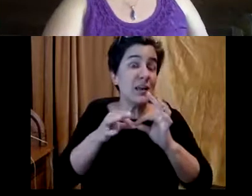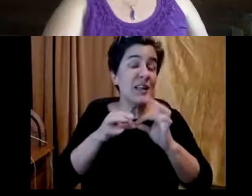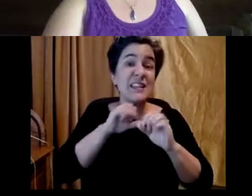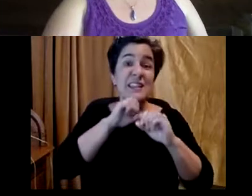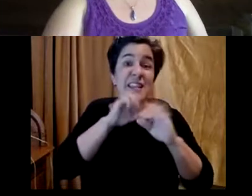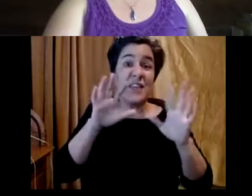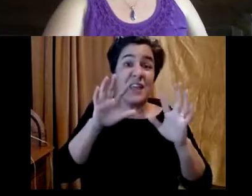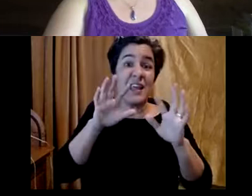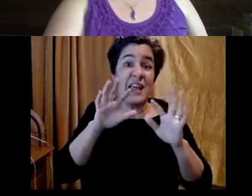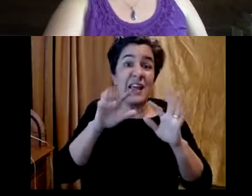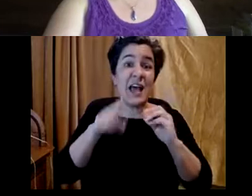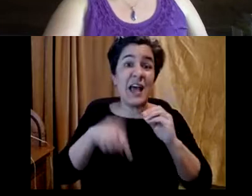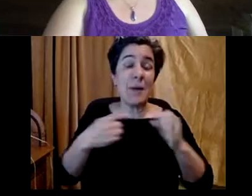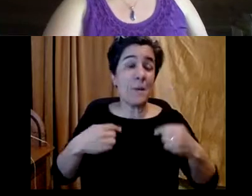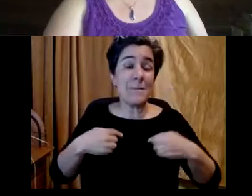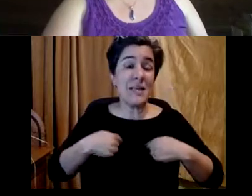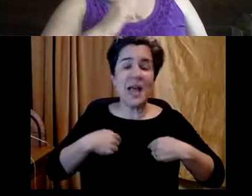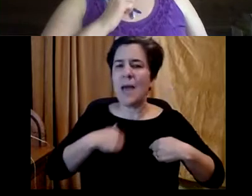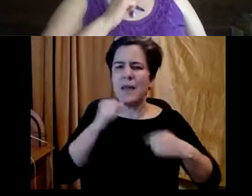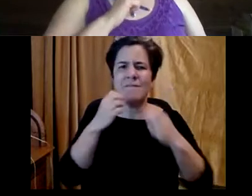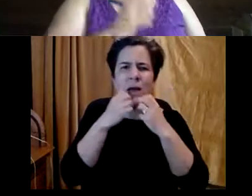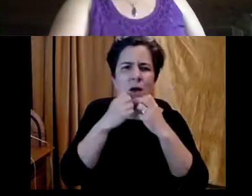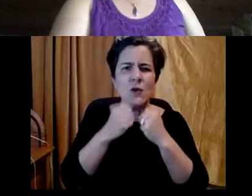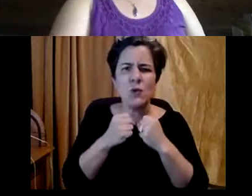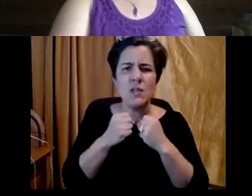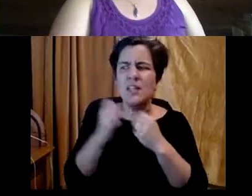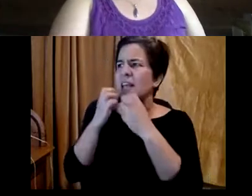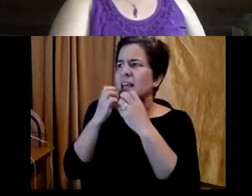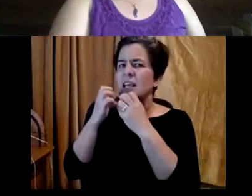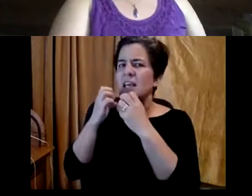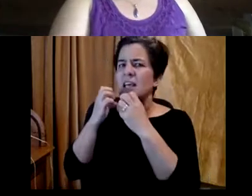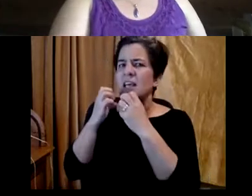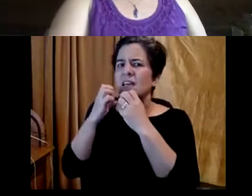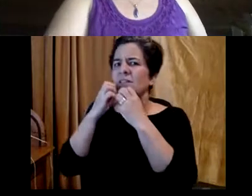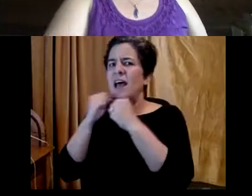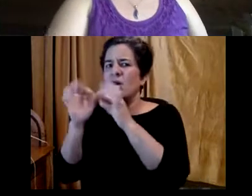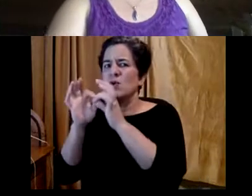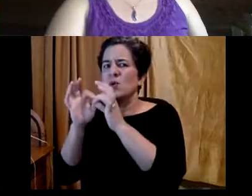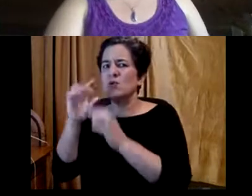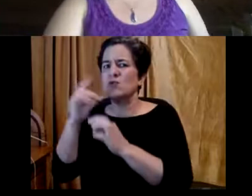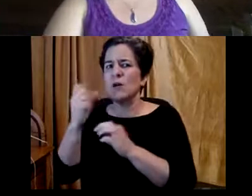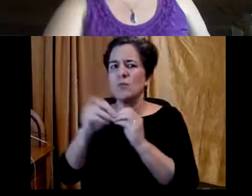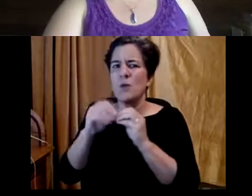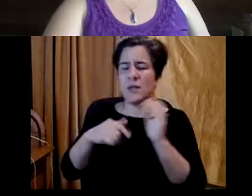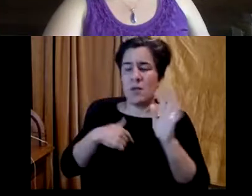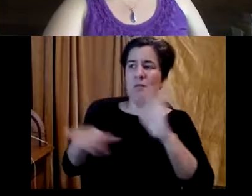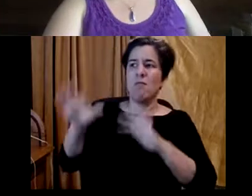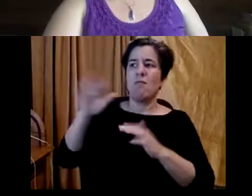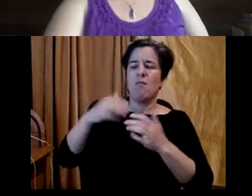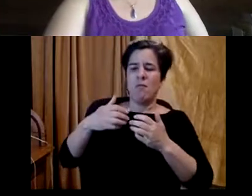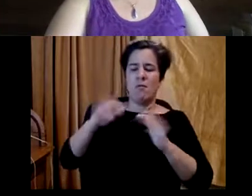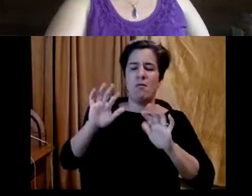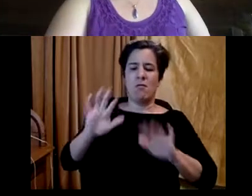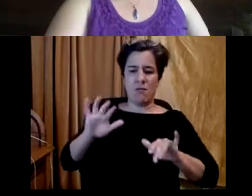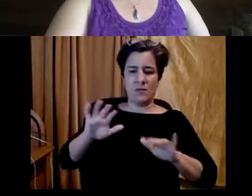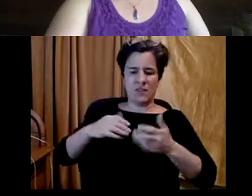that it had nothing to do with me, and this almost relief that it had nothing to do with me. But then moving